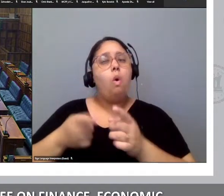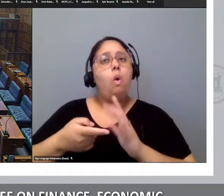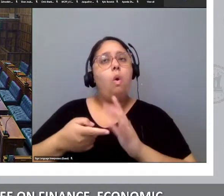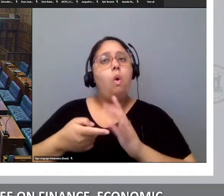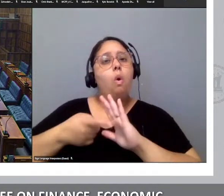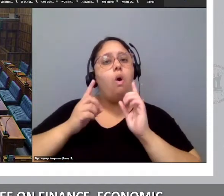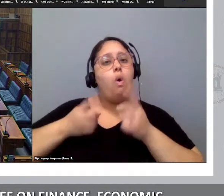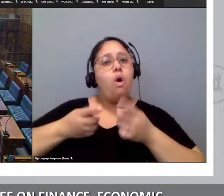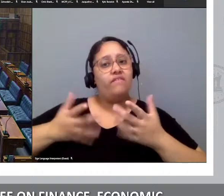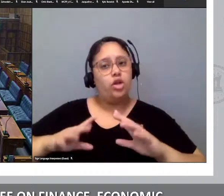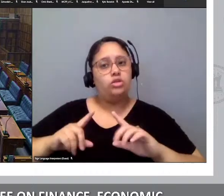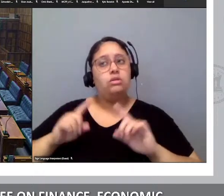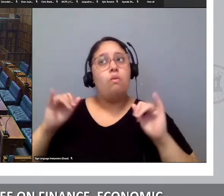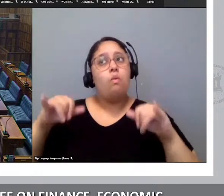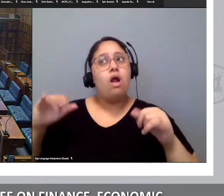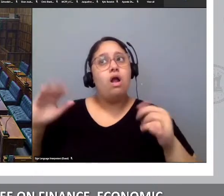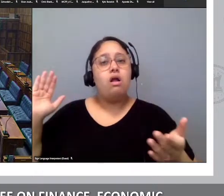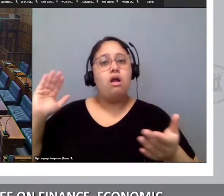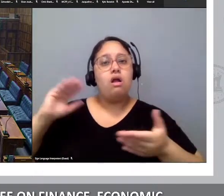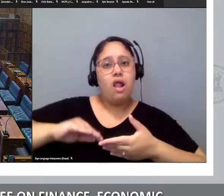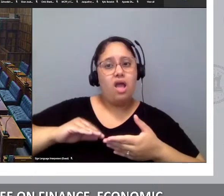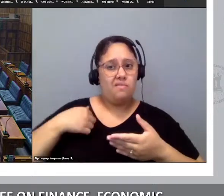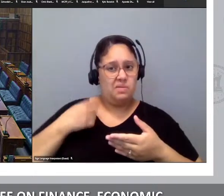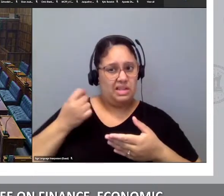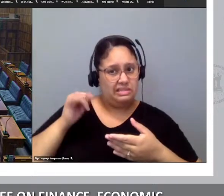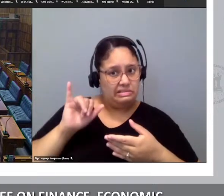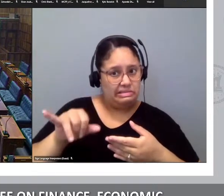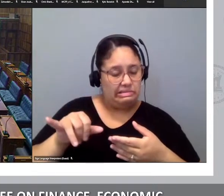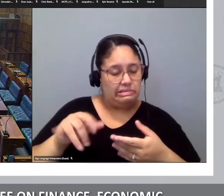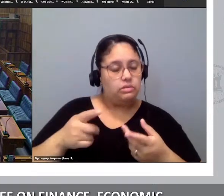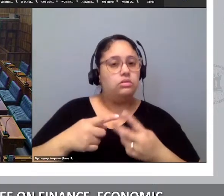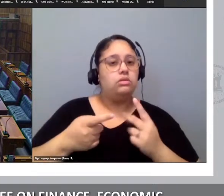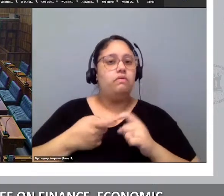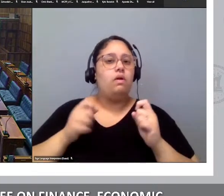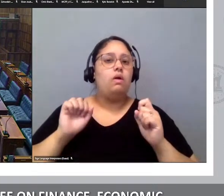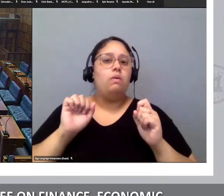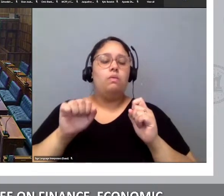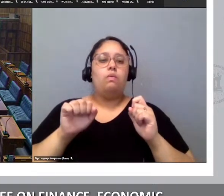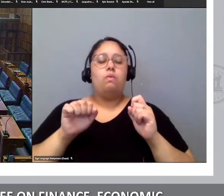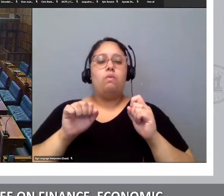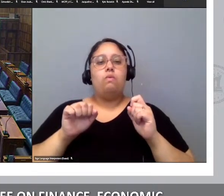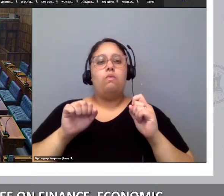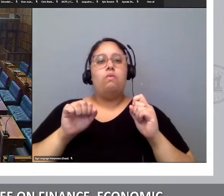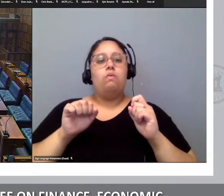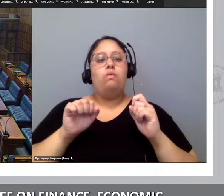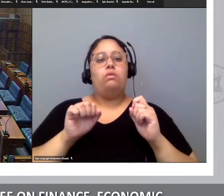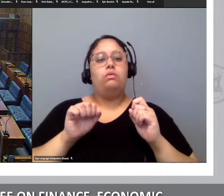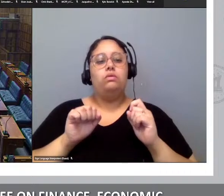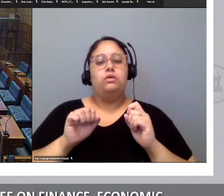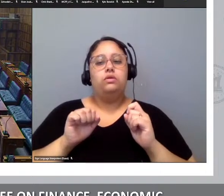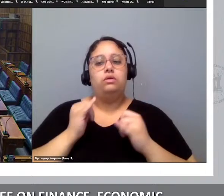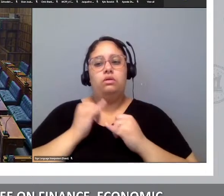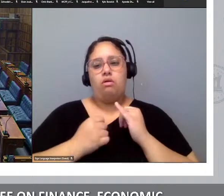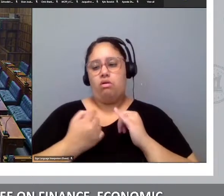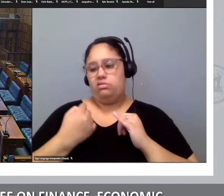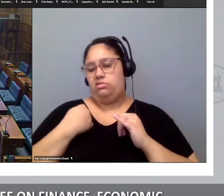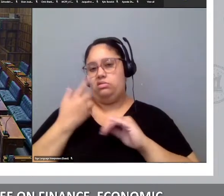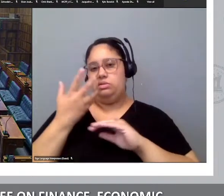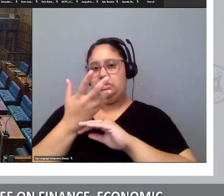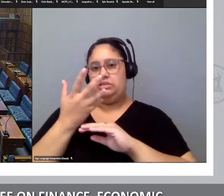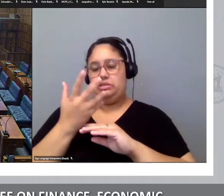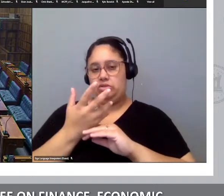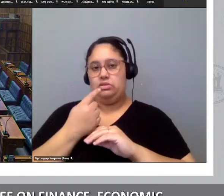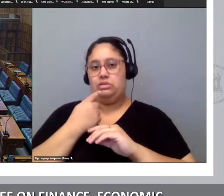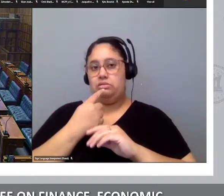understood understood uh well uh from the the the last presentation